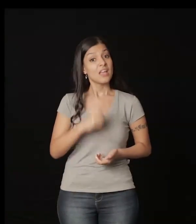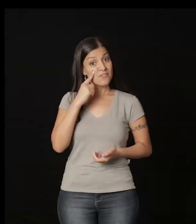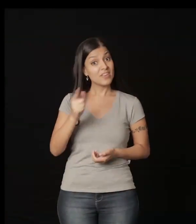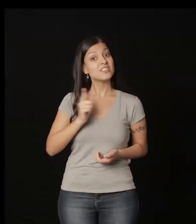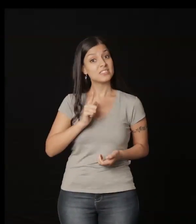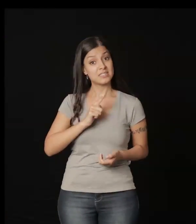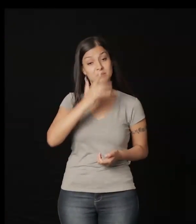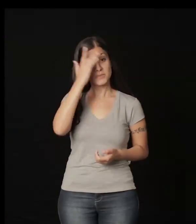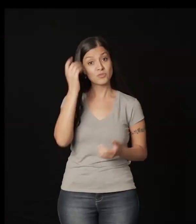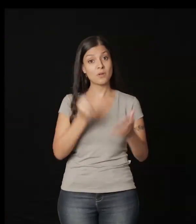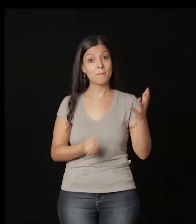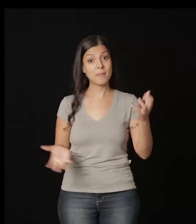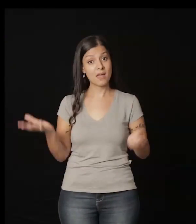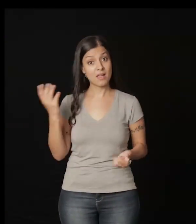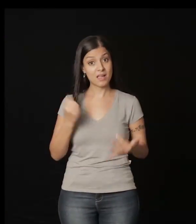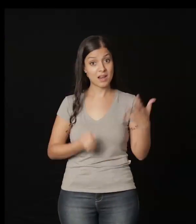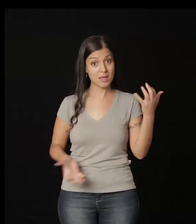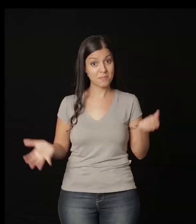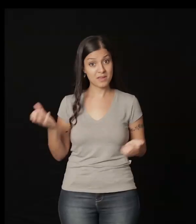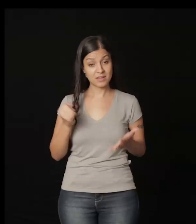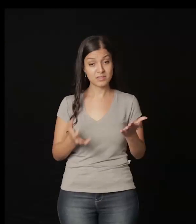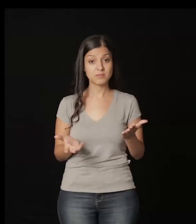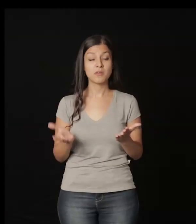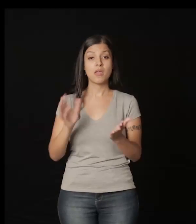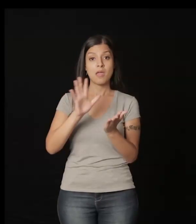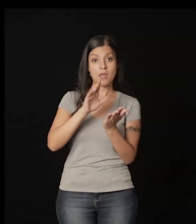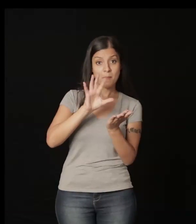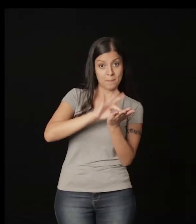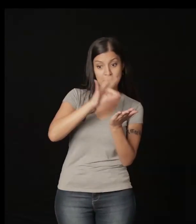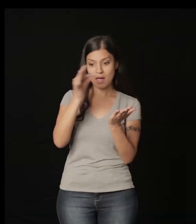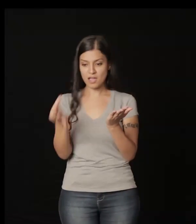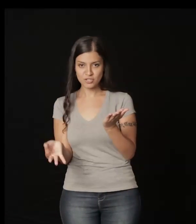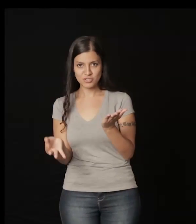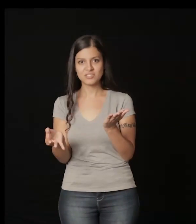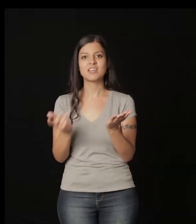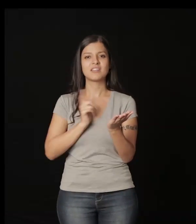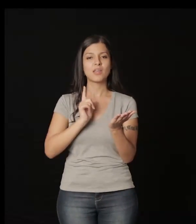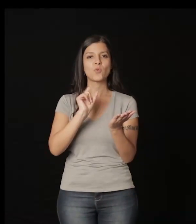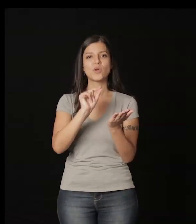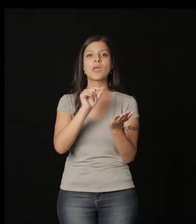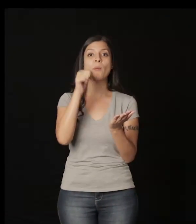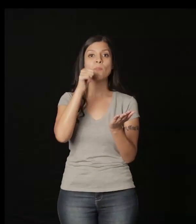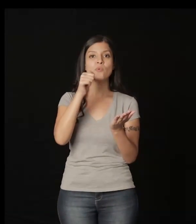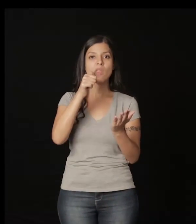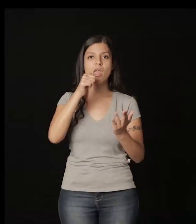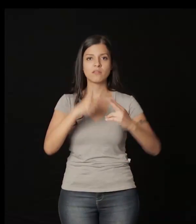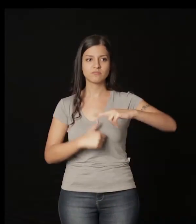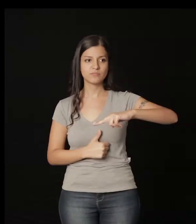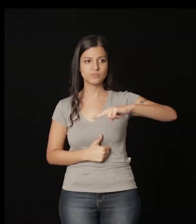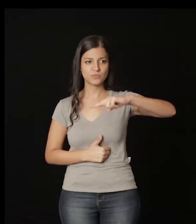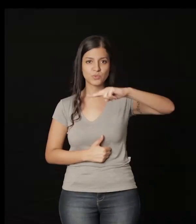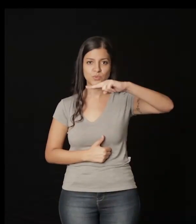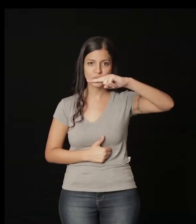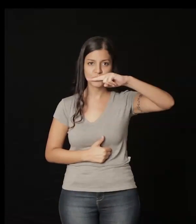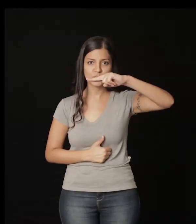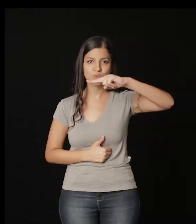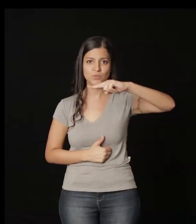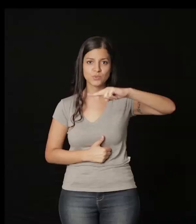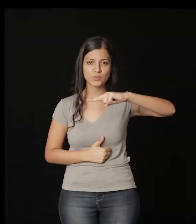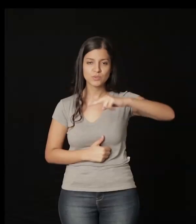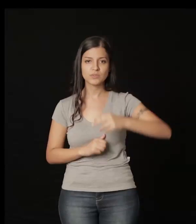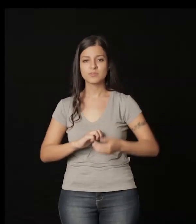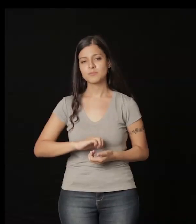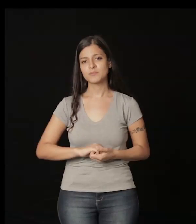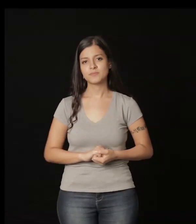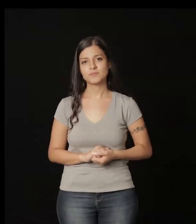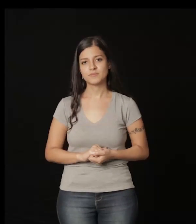you know, somebody juggling. On the previous page here, here's a woman levitating, right? There was